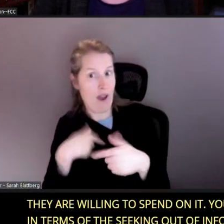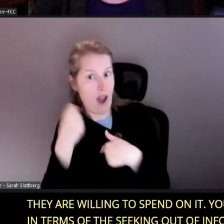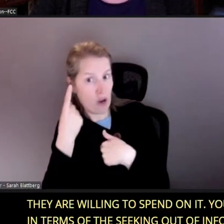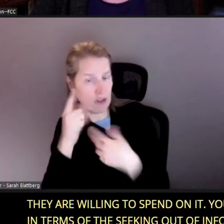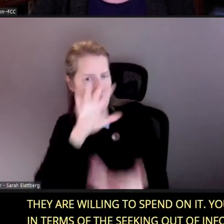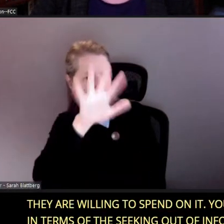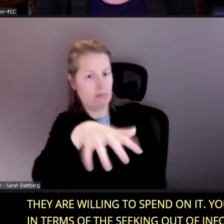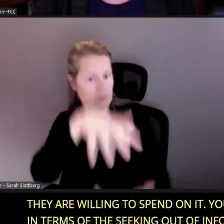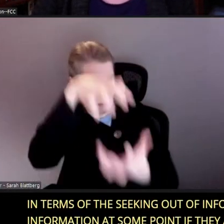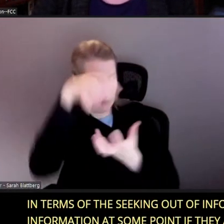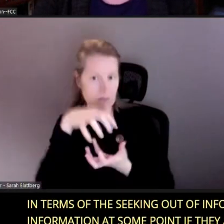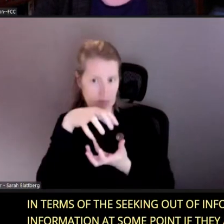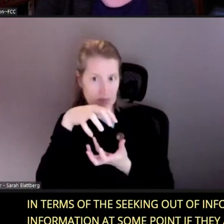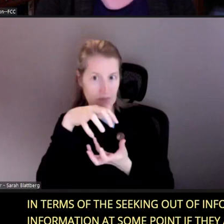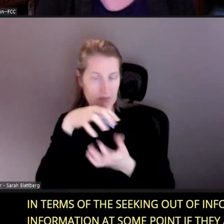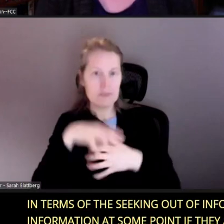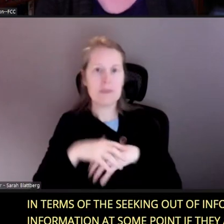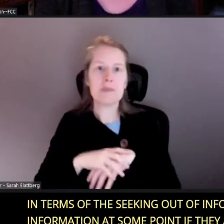make the decision.